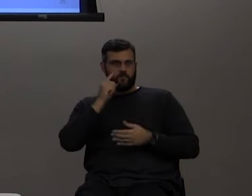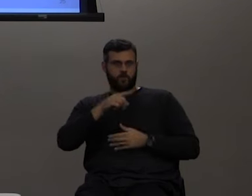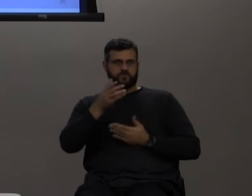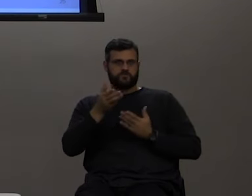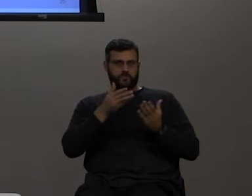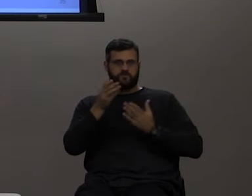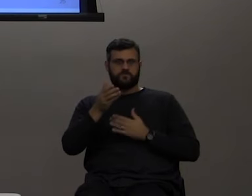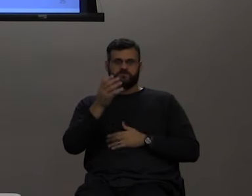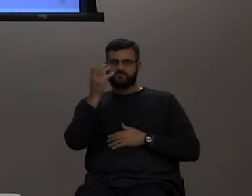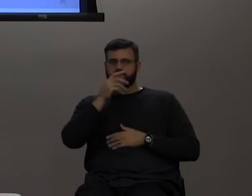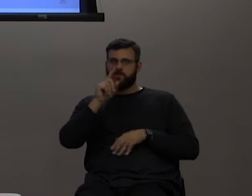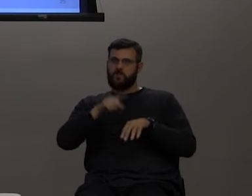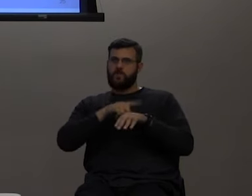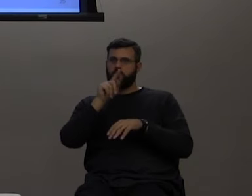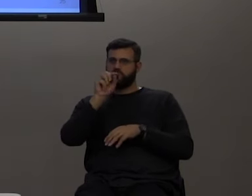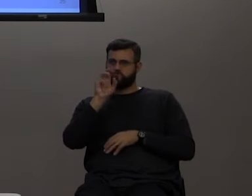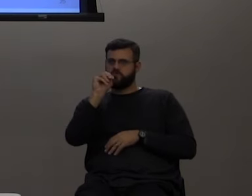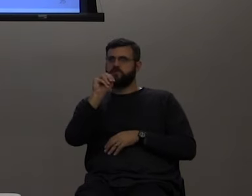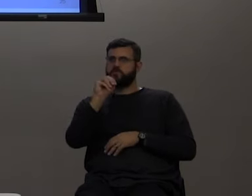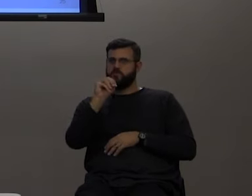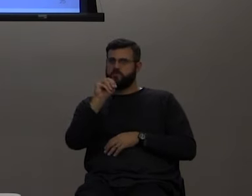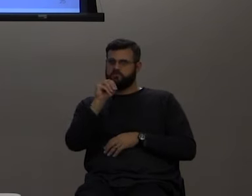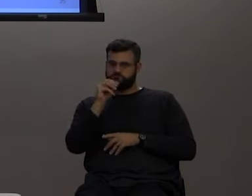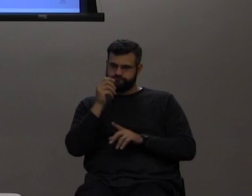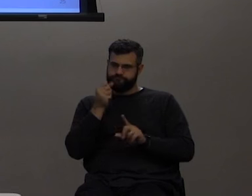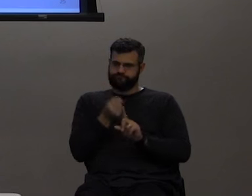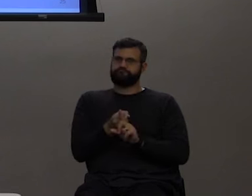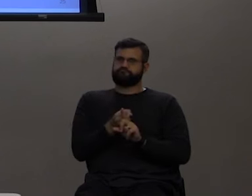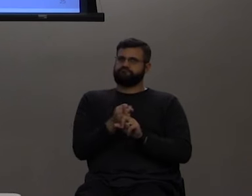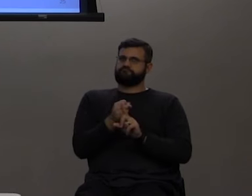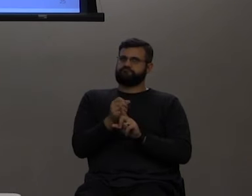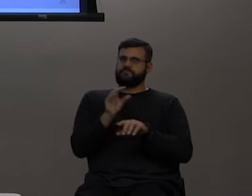there is a long-term ramification to that, absolutely.